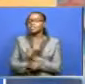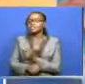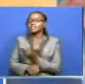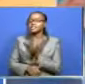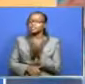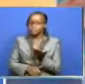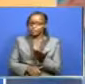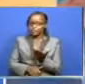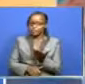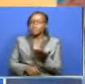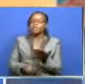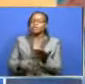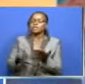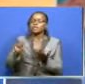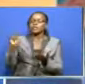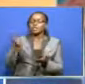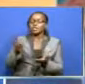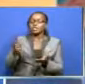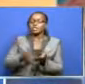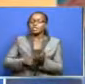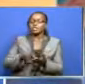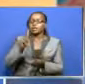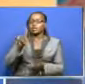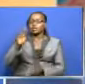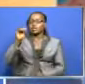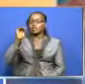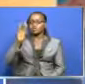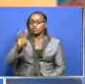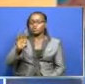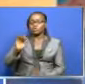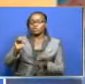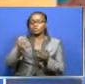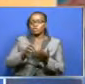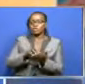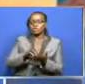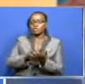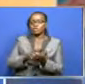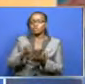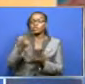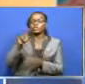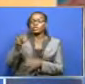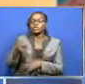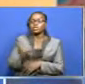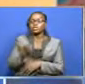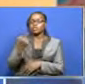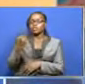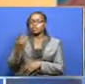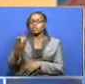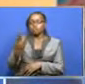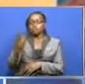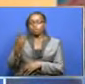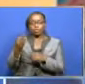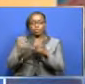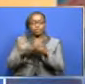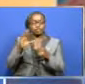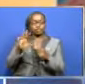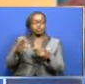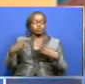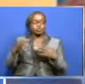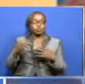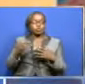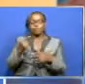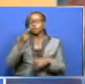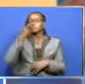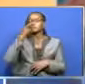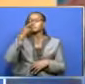country registered 104 new cases emanating from 2,285 samples tested, pushing the total